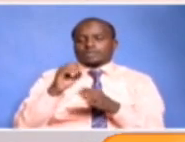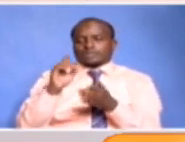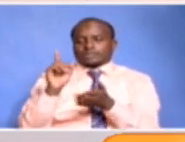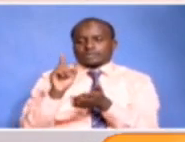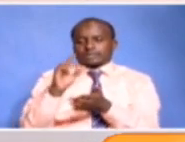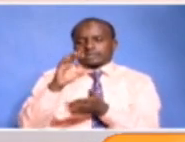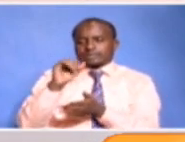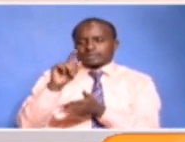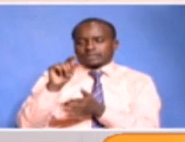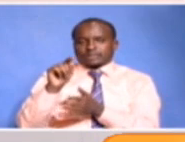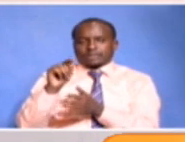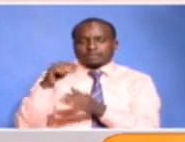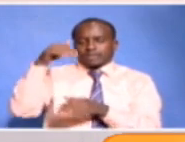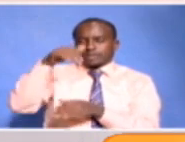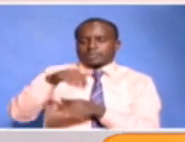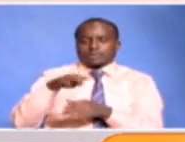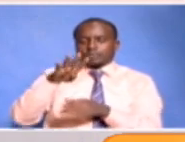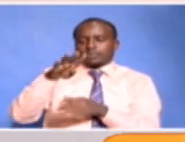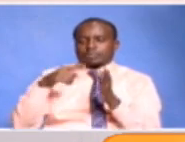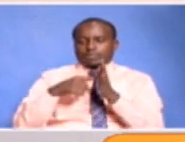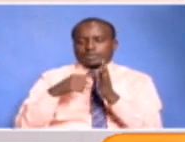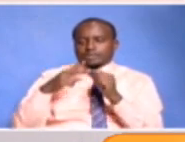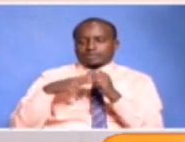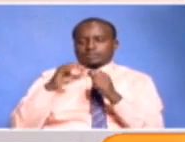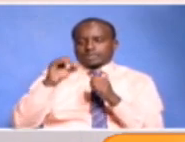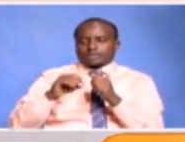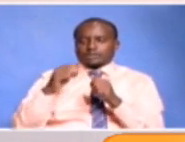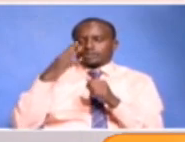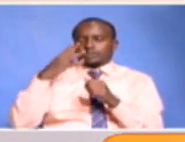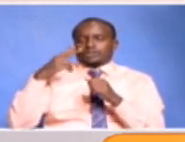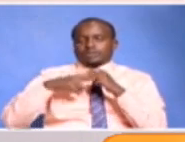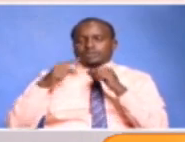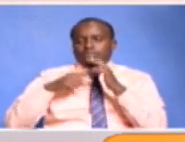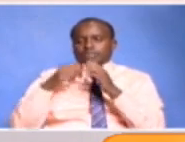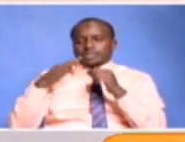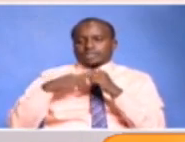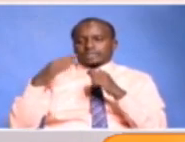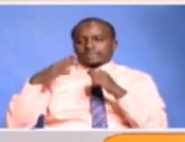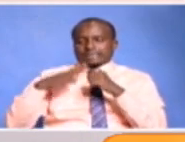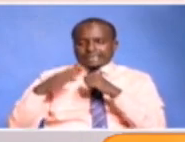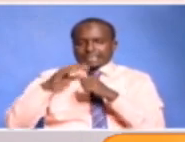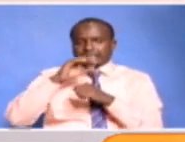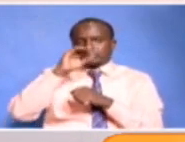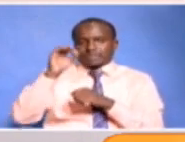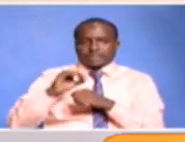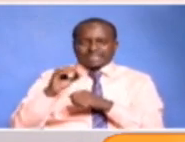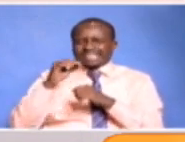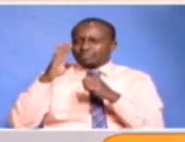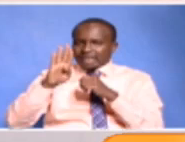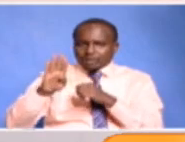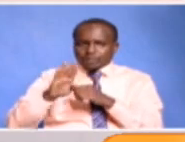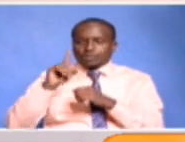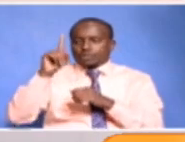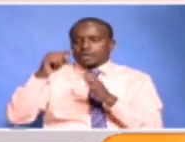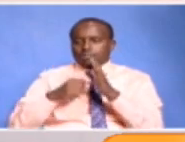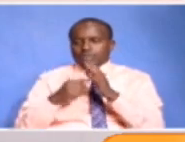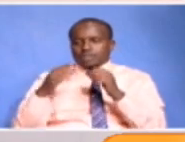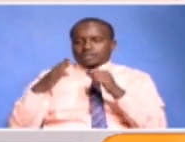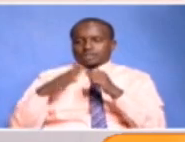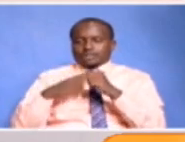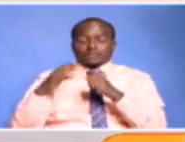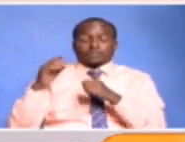by 12.4% to 7.89 billion shillings from 9.1 billion shillings it posted last